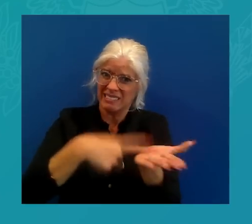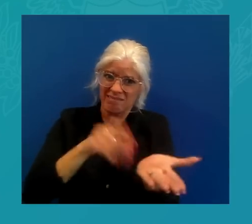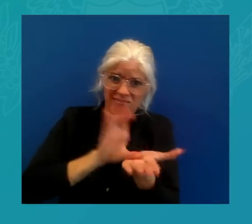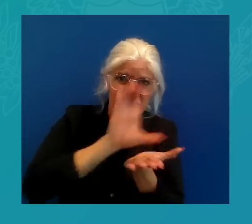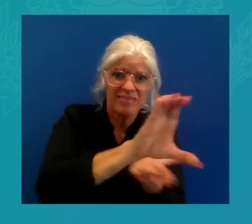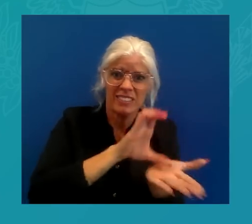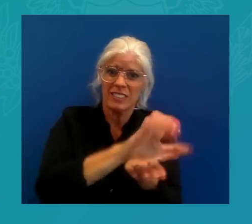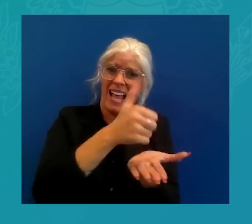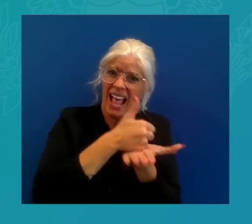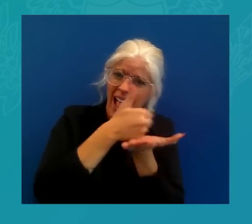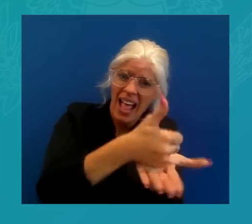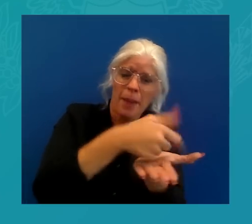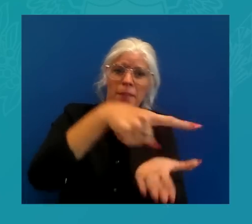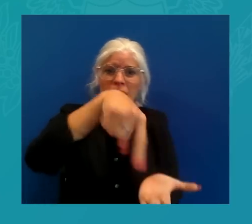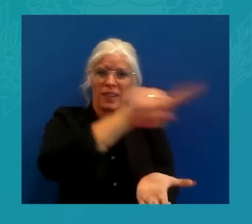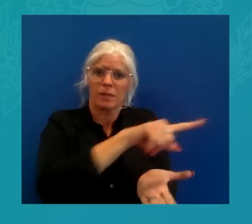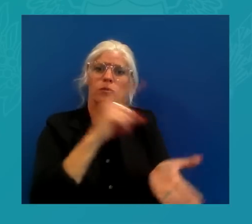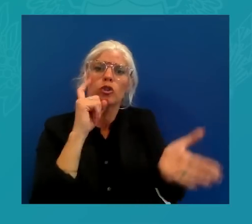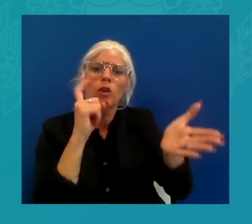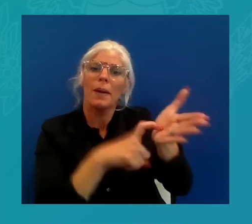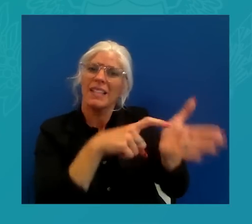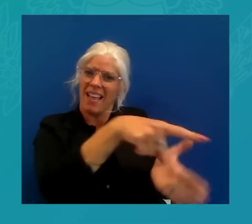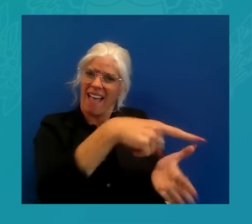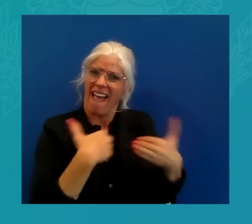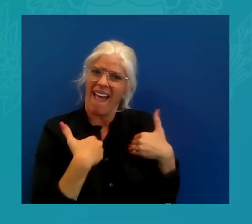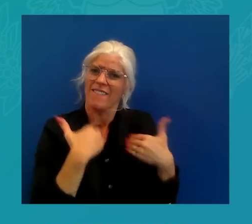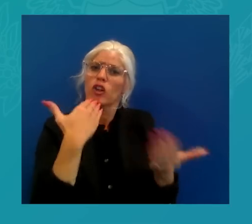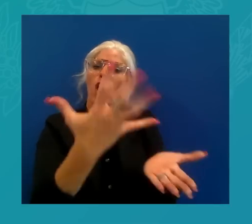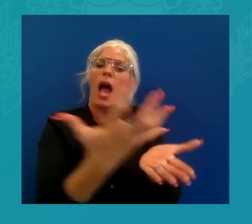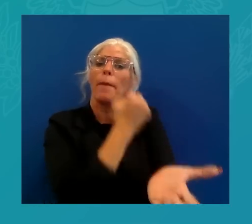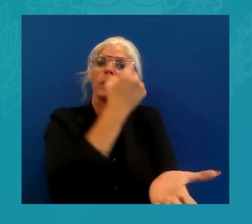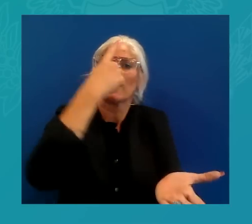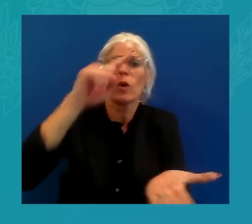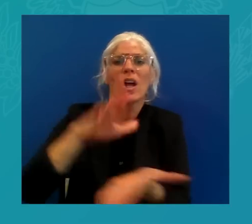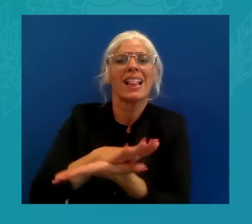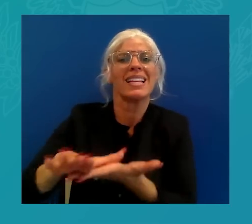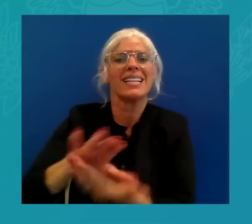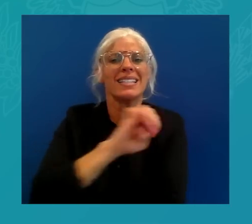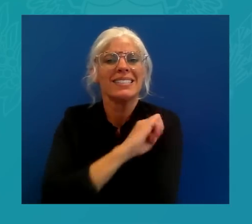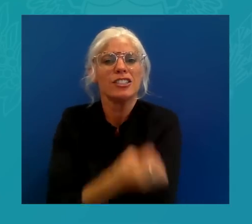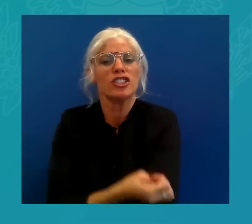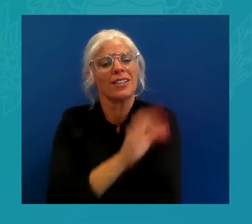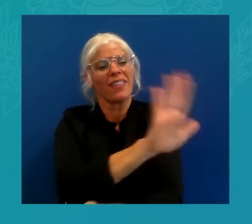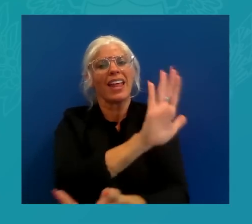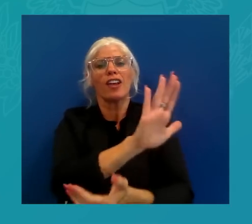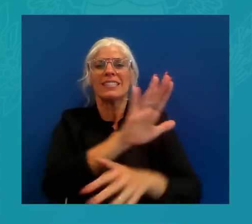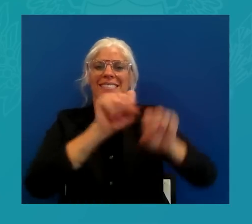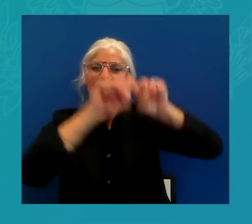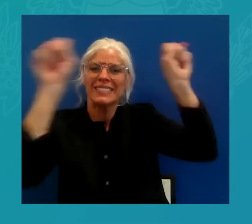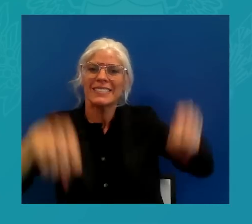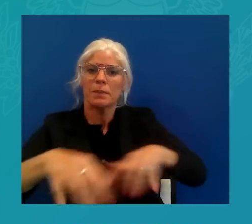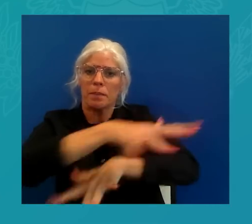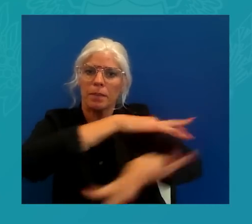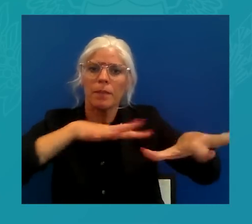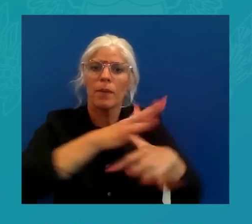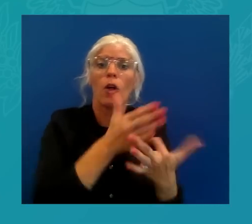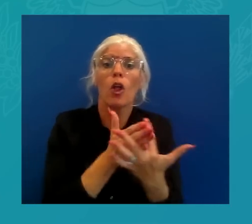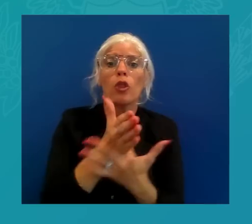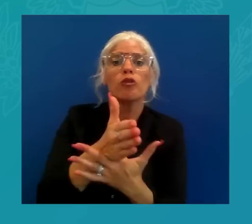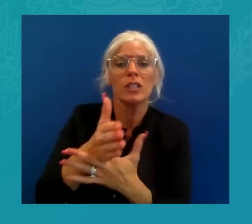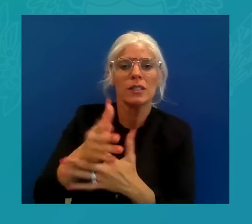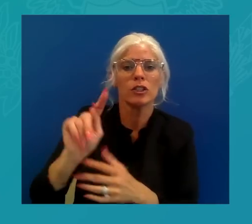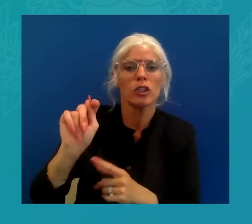clean energy infrastructure, including through trade missions. We have provided $28 million in food